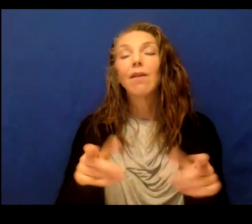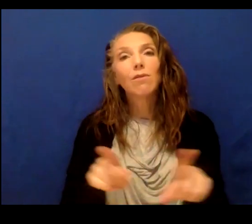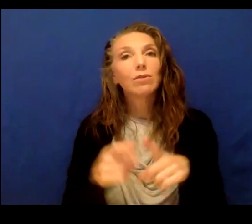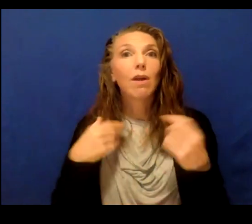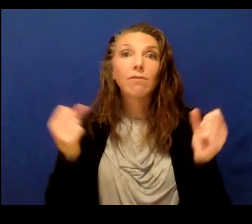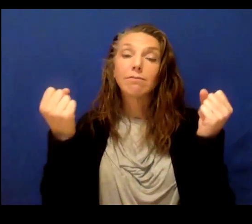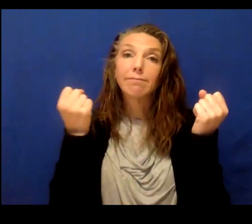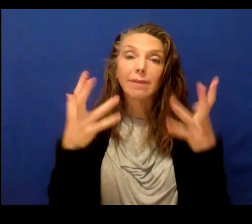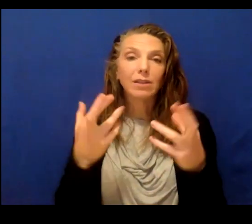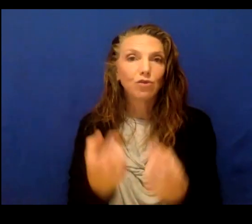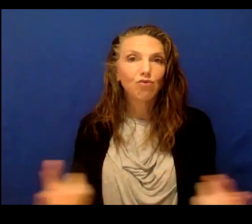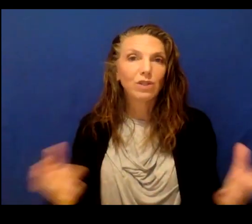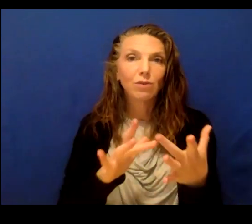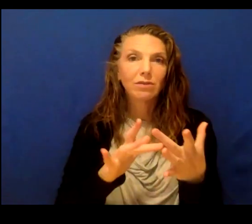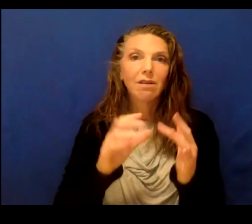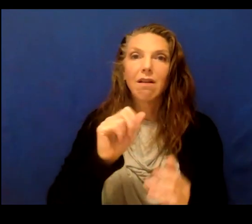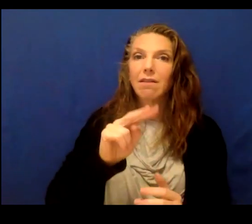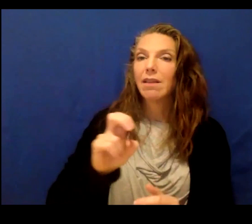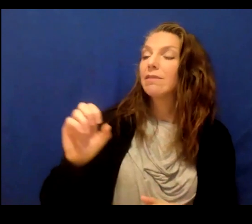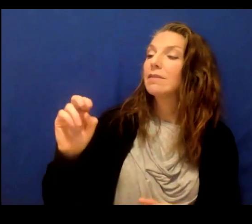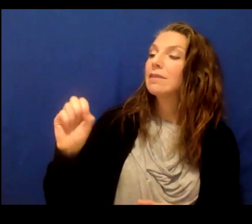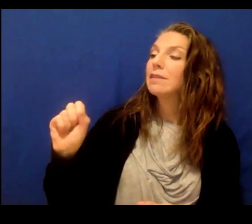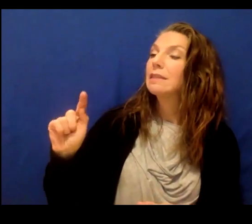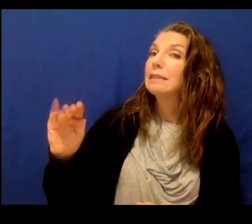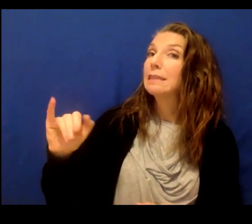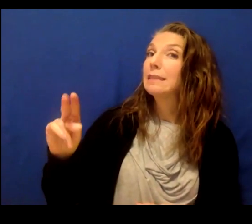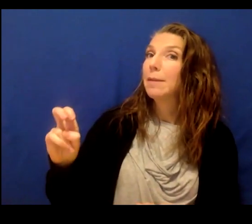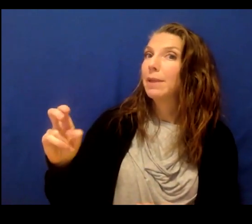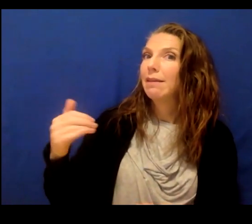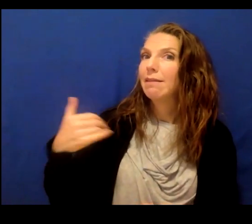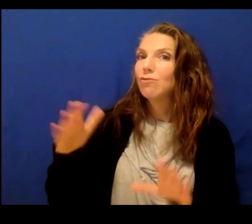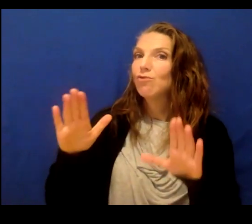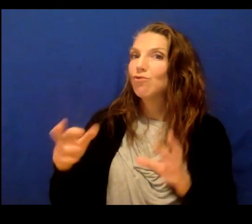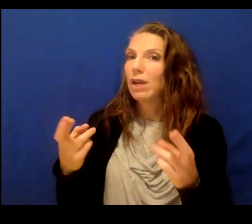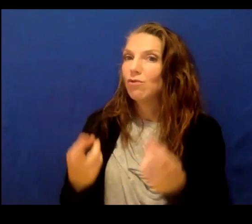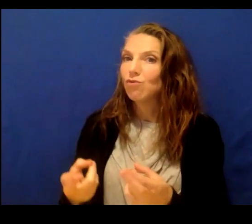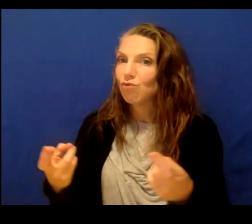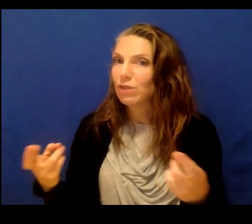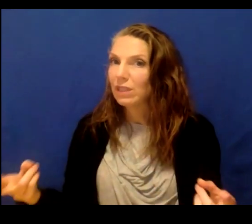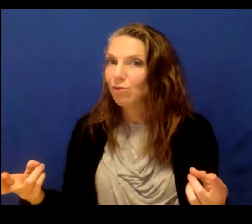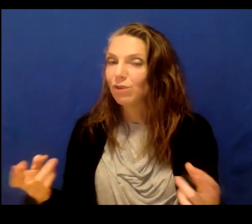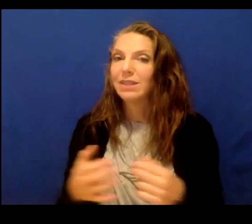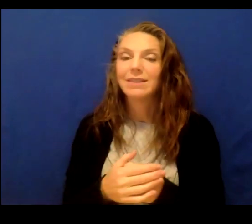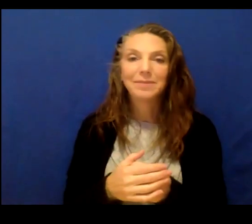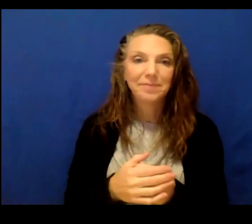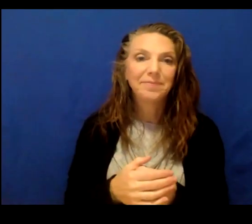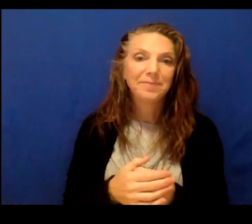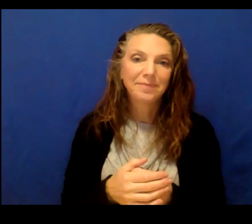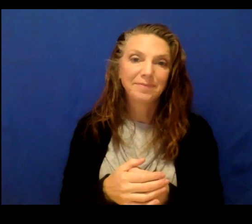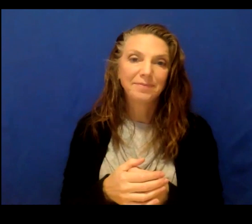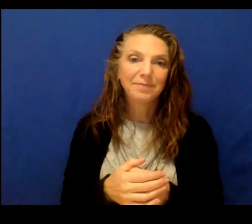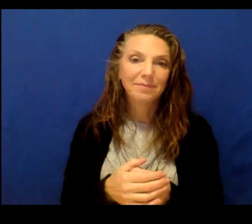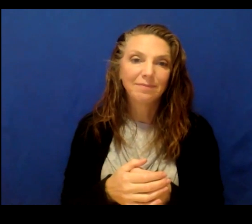resources, available online. STEMI has amazing resources for adaptations and considerations, even like the one in this